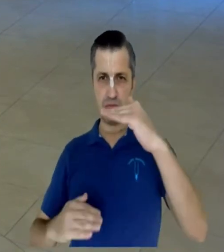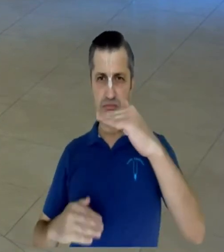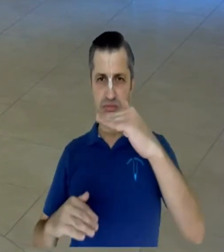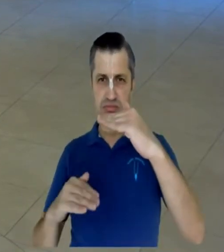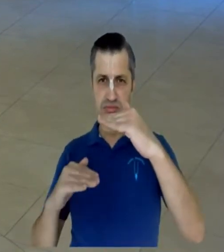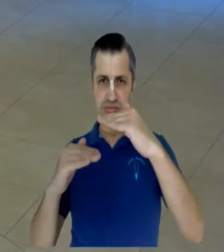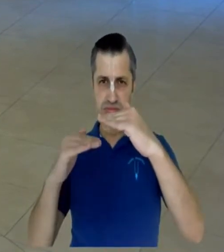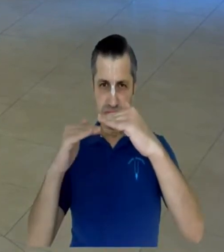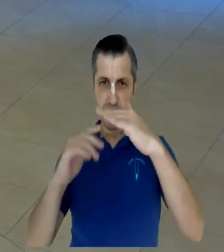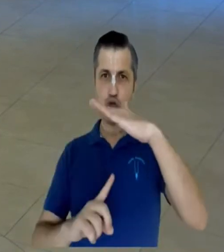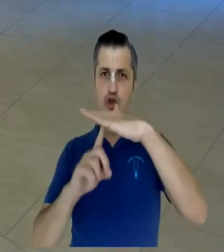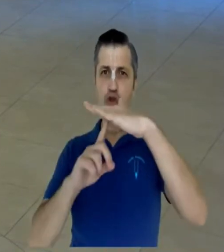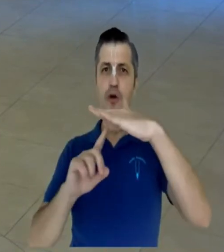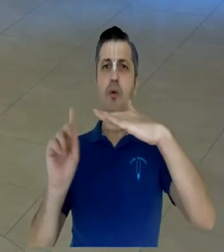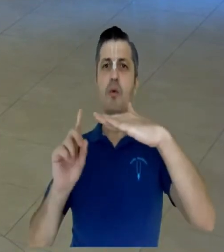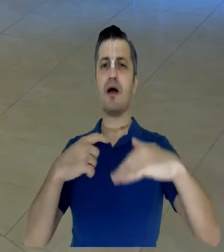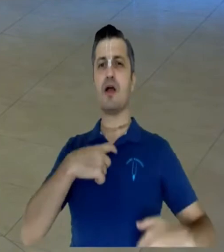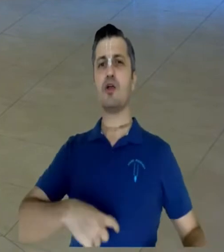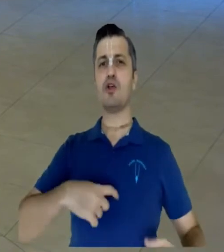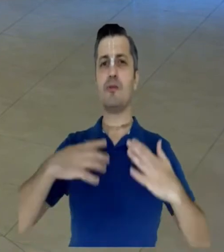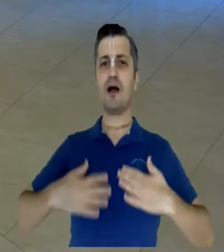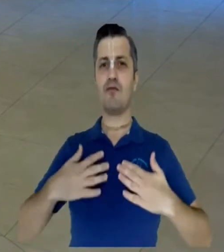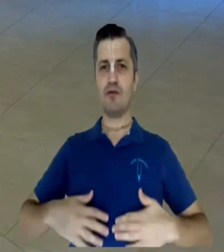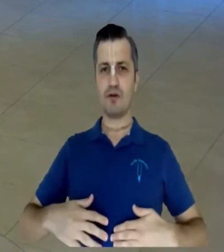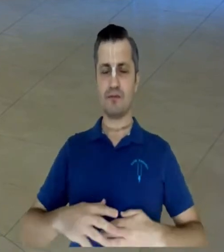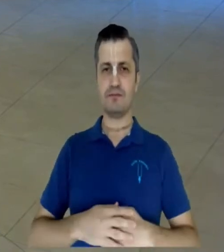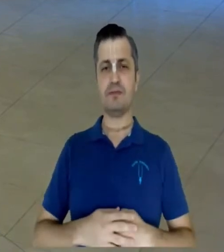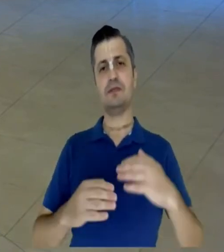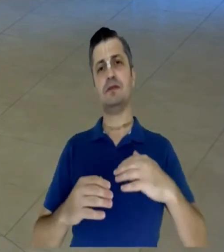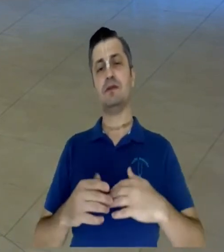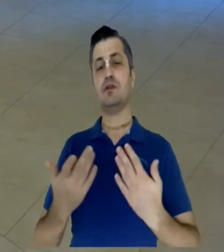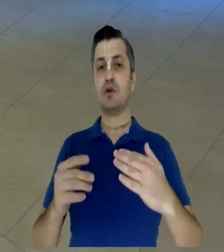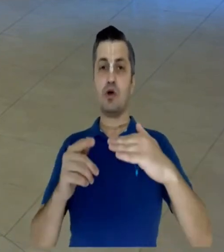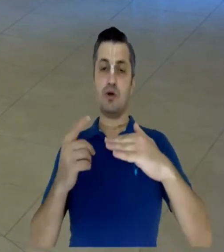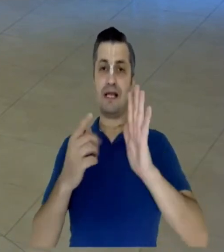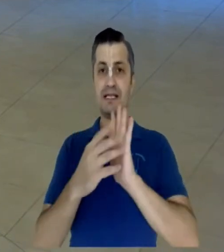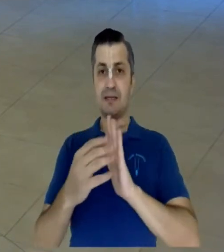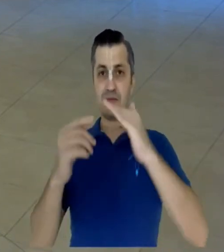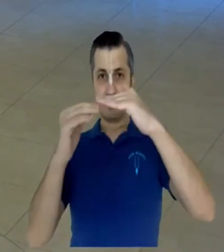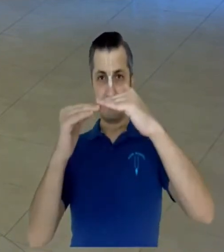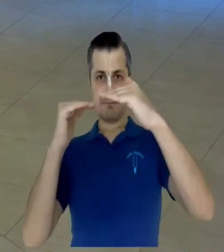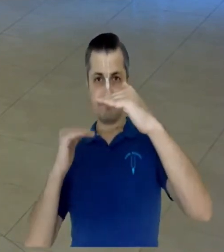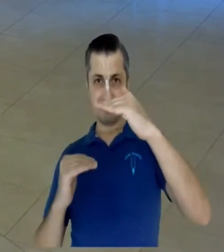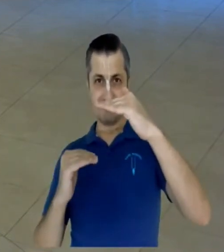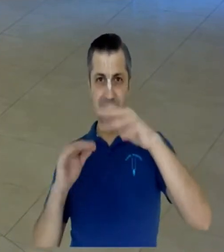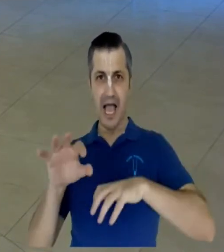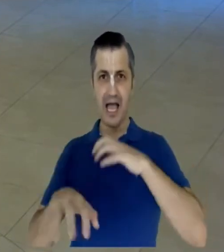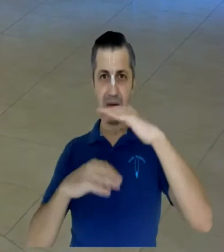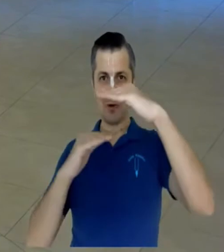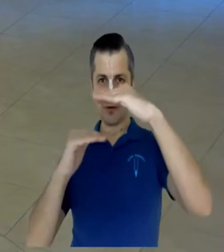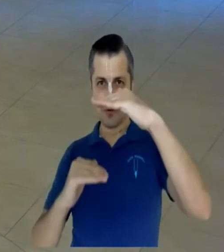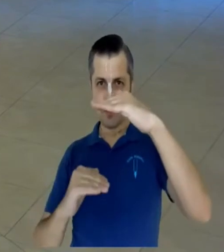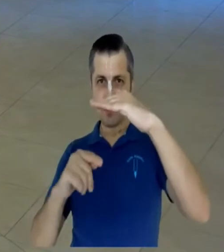So in terms of the animals, they're completely they run on their